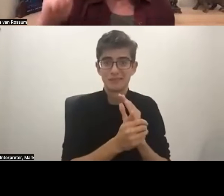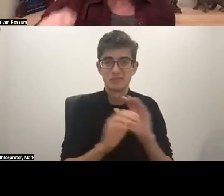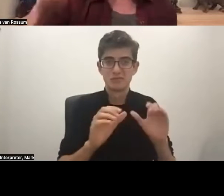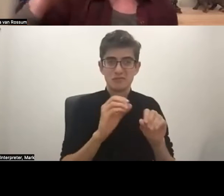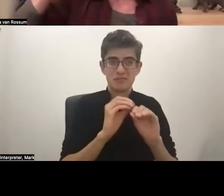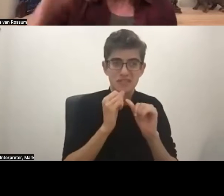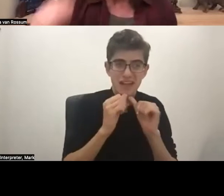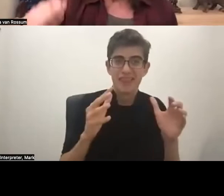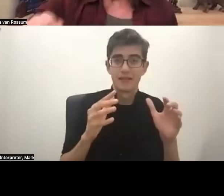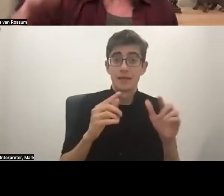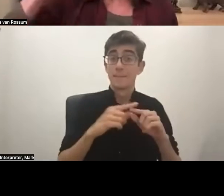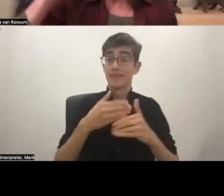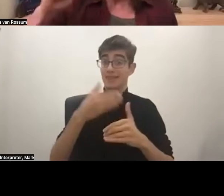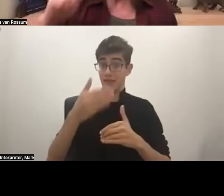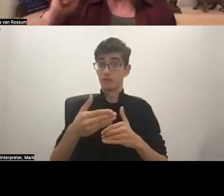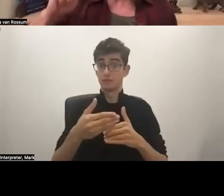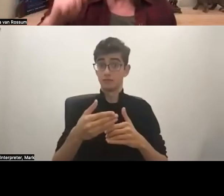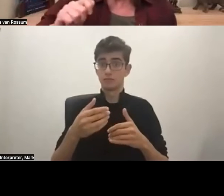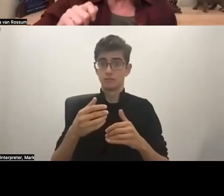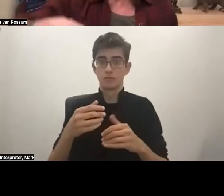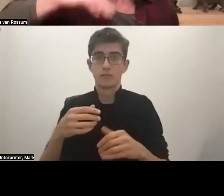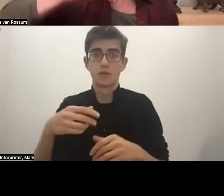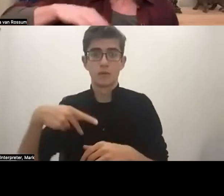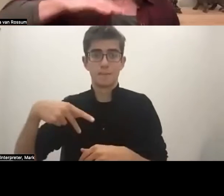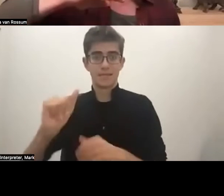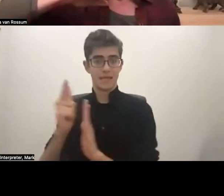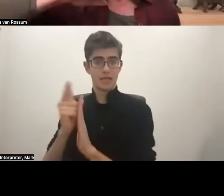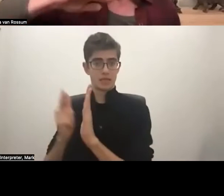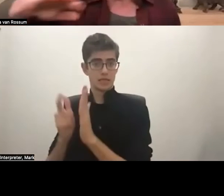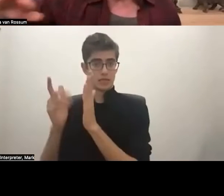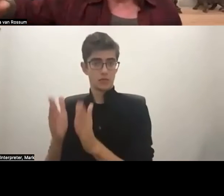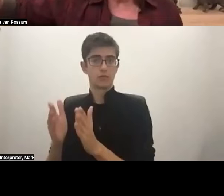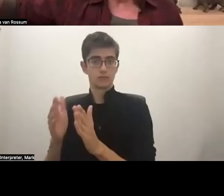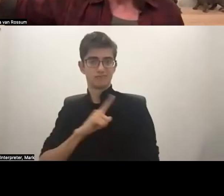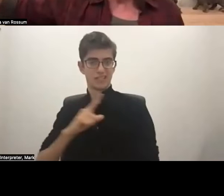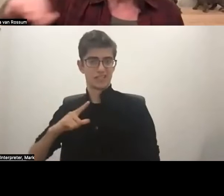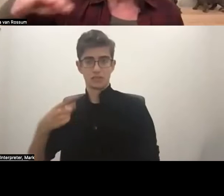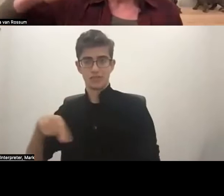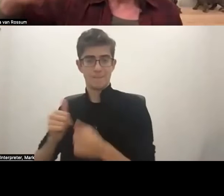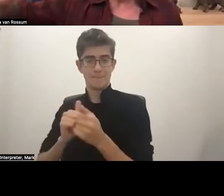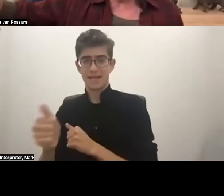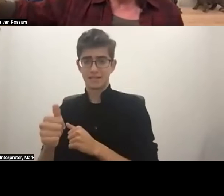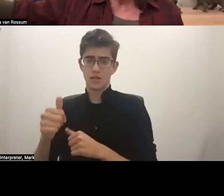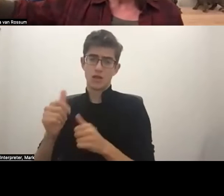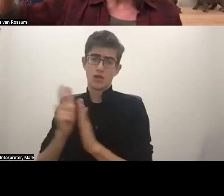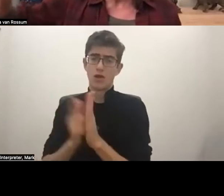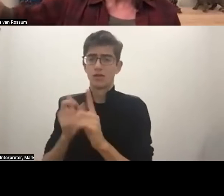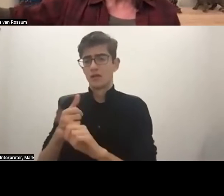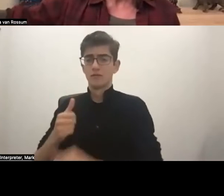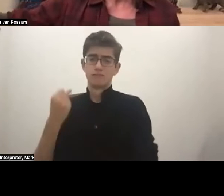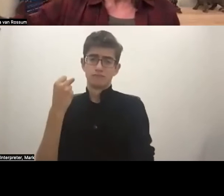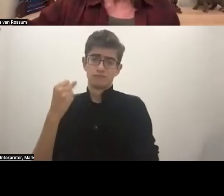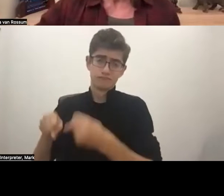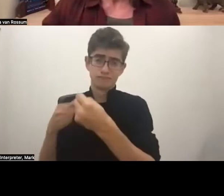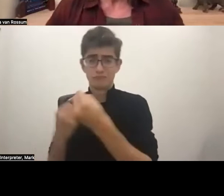a very excruciatingly pro-fracking law that put in place automatic waivers from environmental protection standards